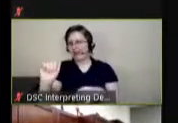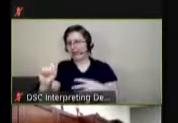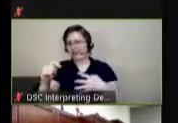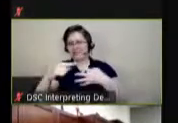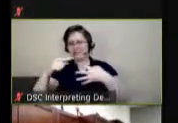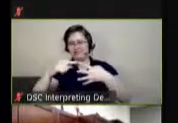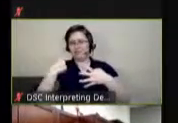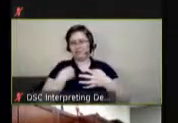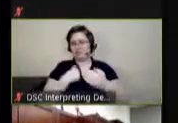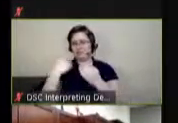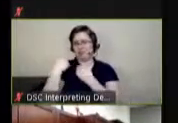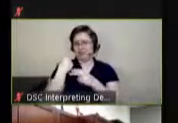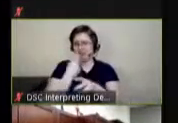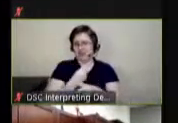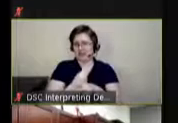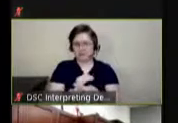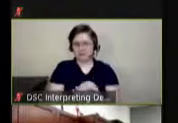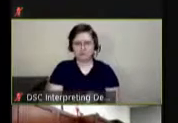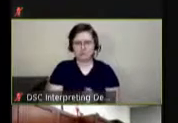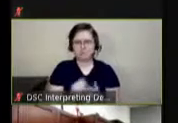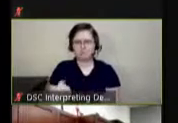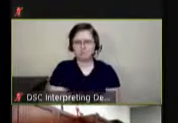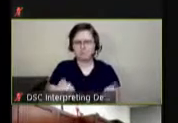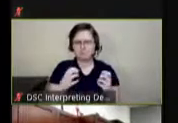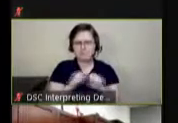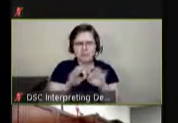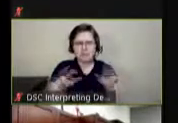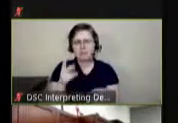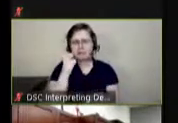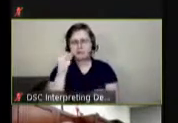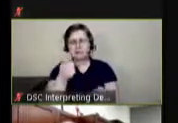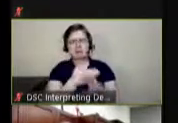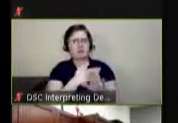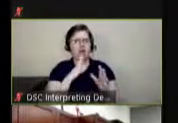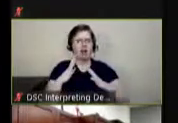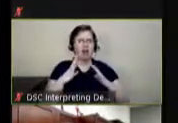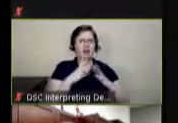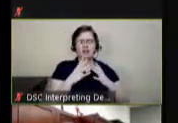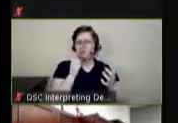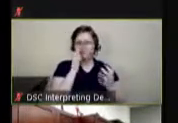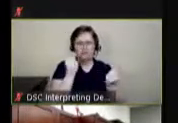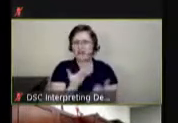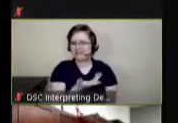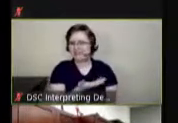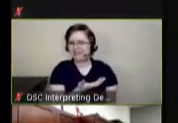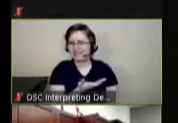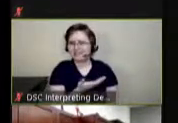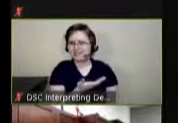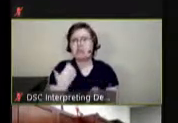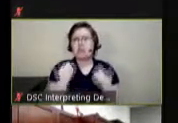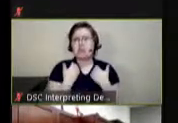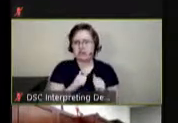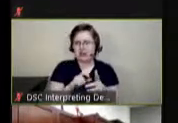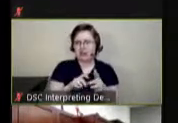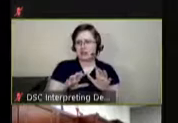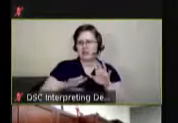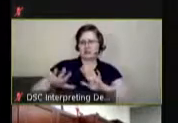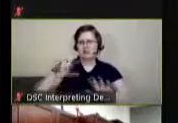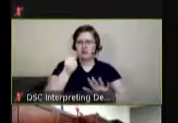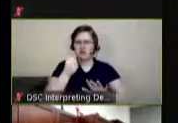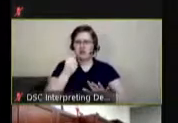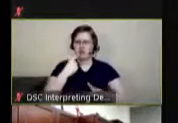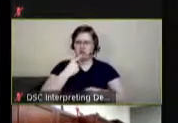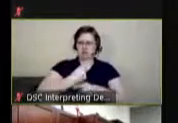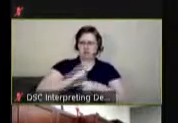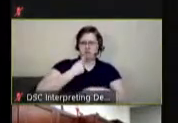for. So how much have we distributed? Well, you kind of see before the holiday, not many. Again, we were trying to get our feet wet, understand how to